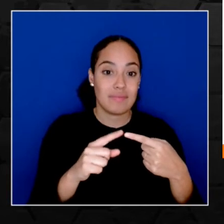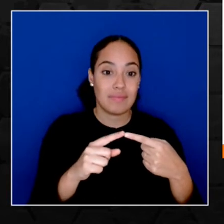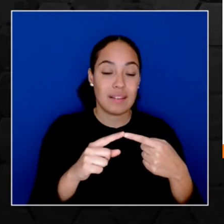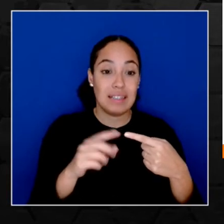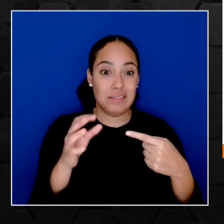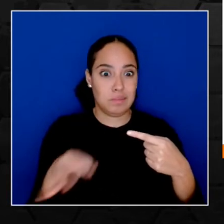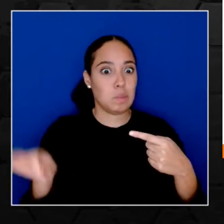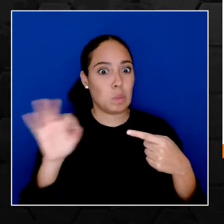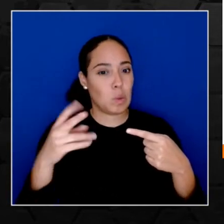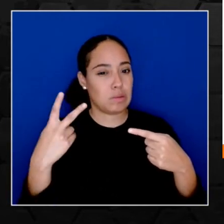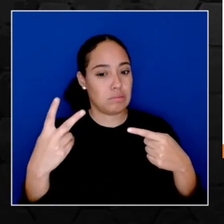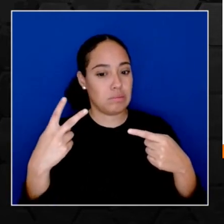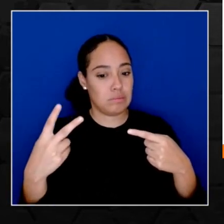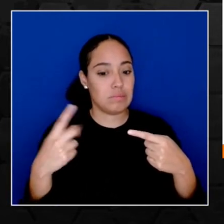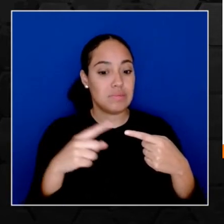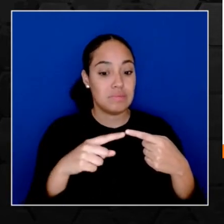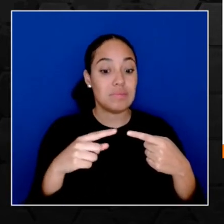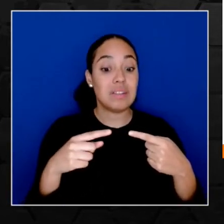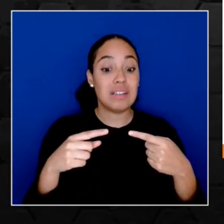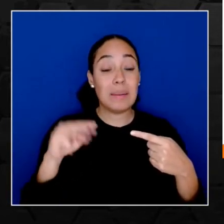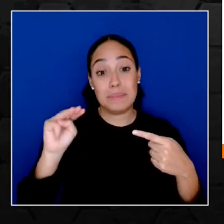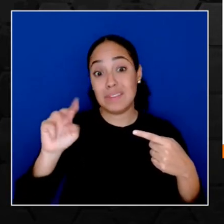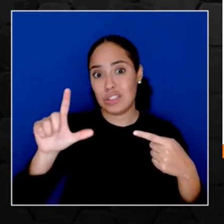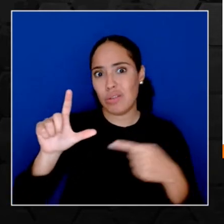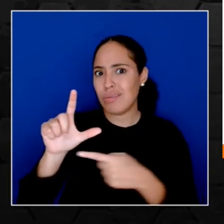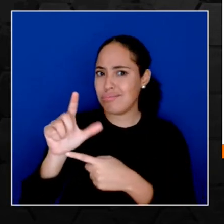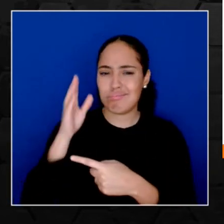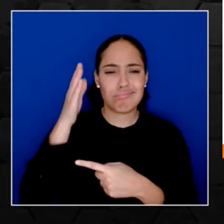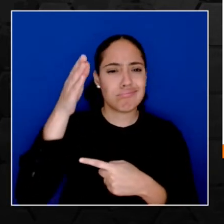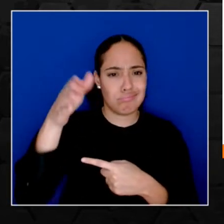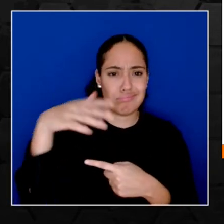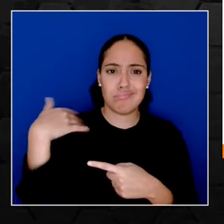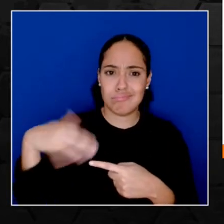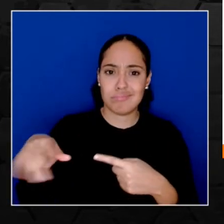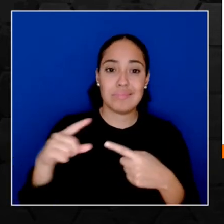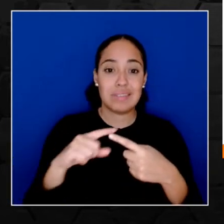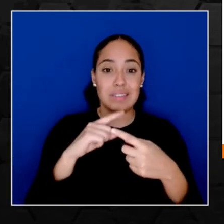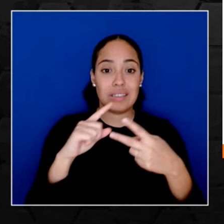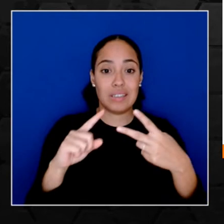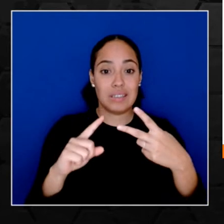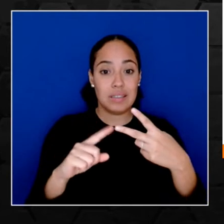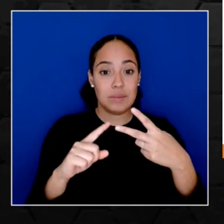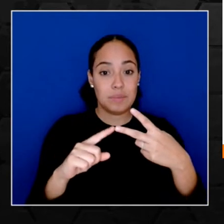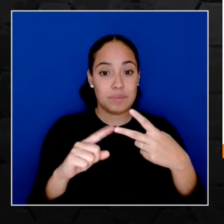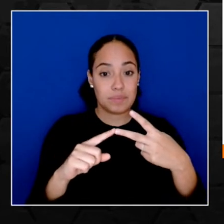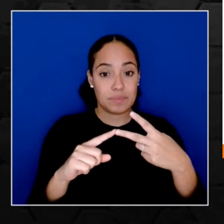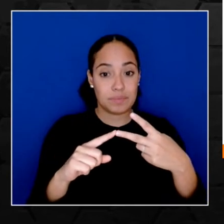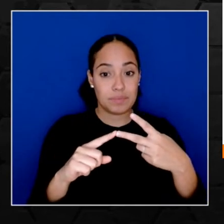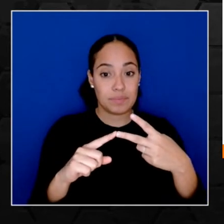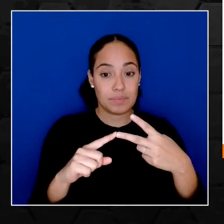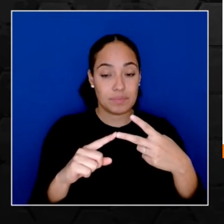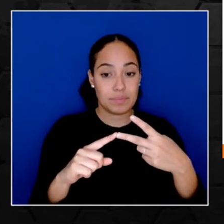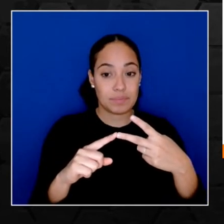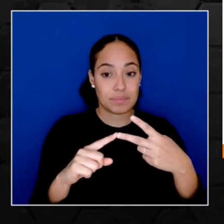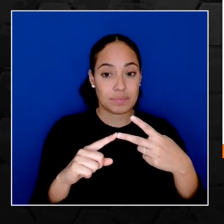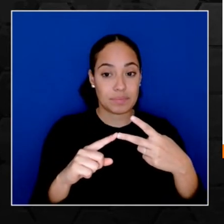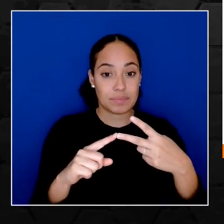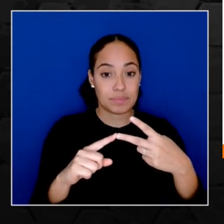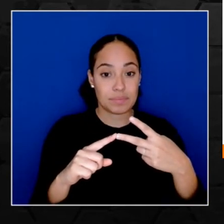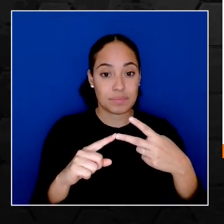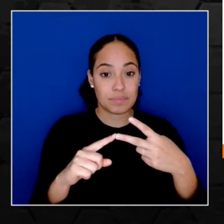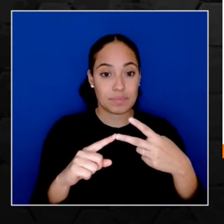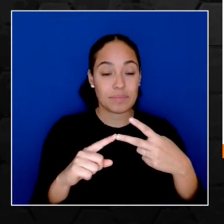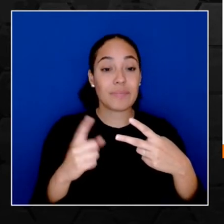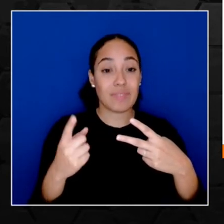developers, because again, machine learning is the future, you can say, on that end. Parity and unification with the rest of TensorFlow tooling, and we are performing very improvements